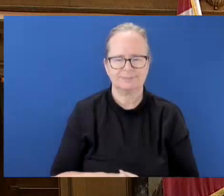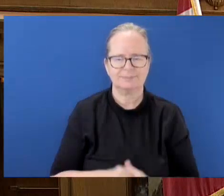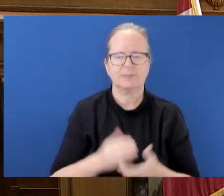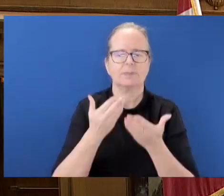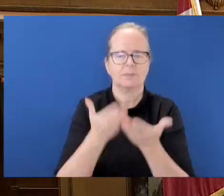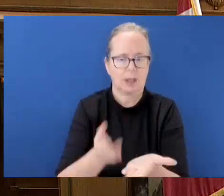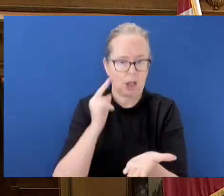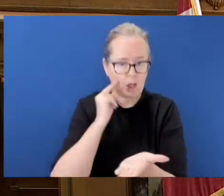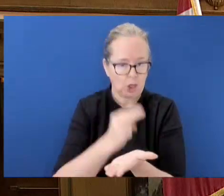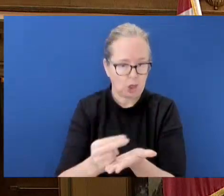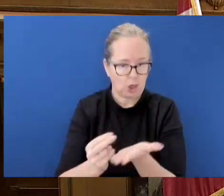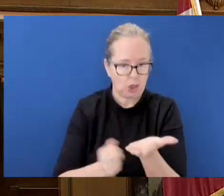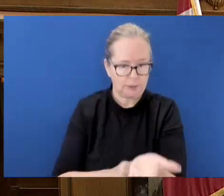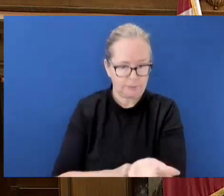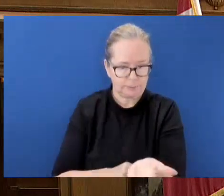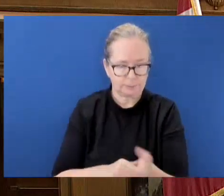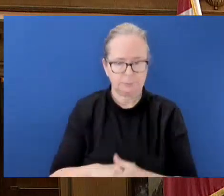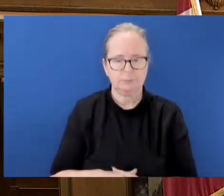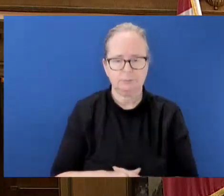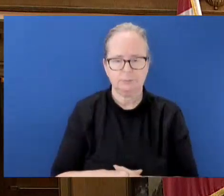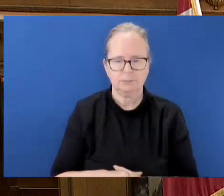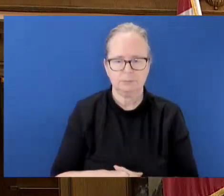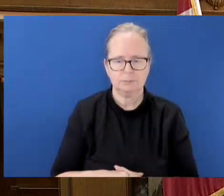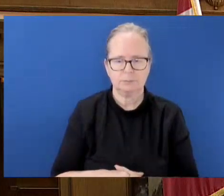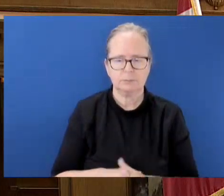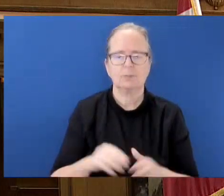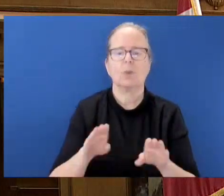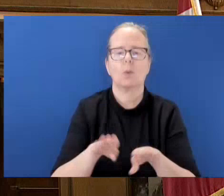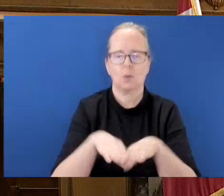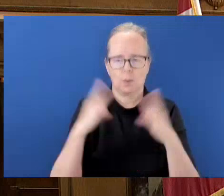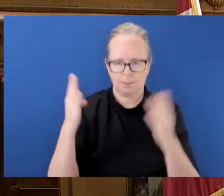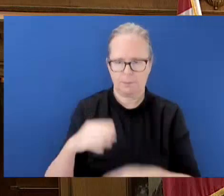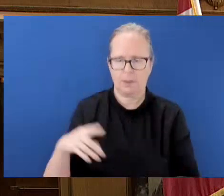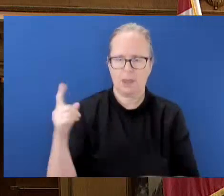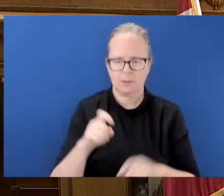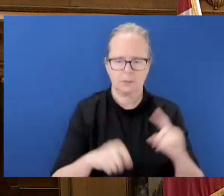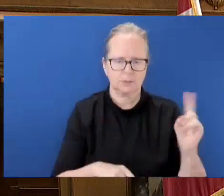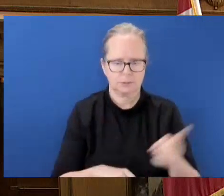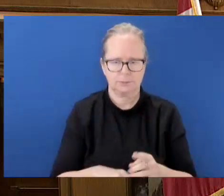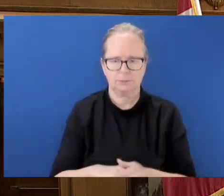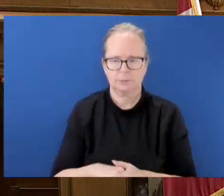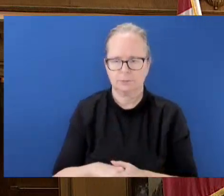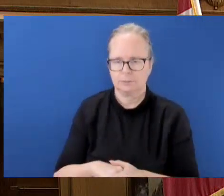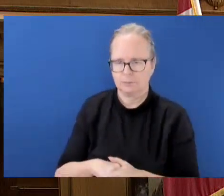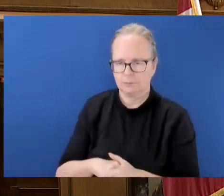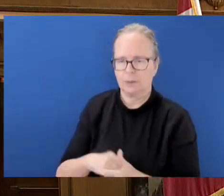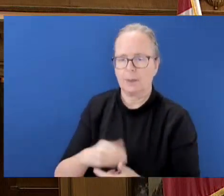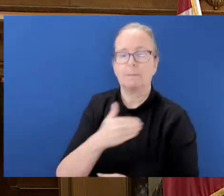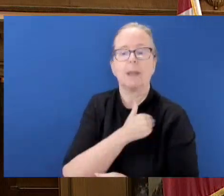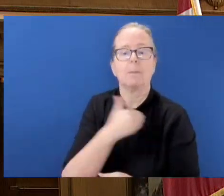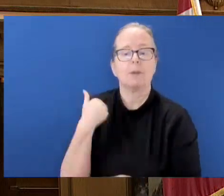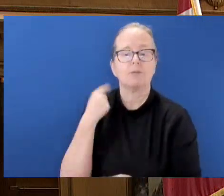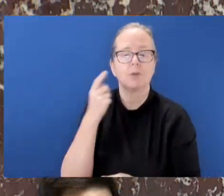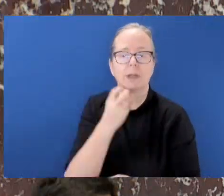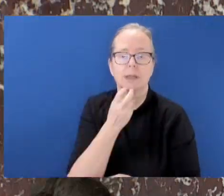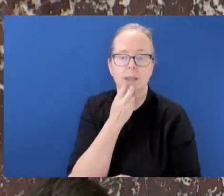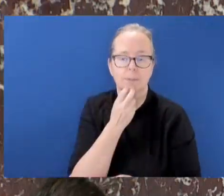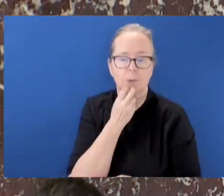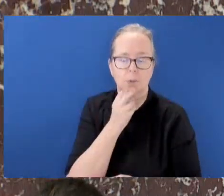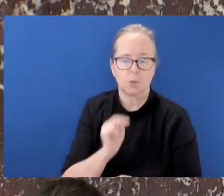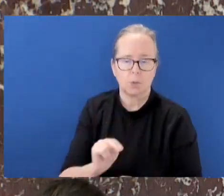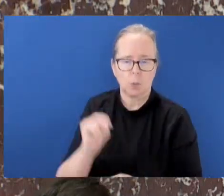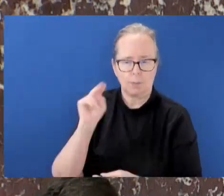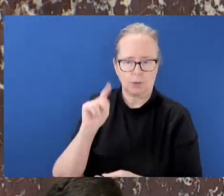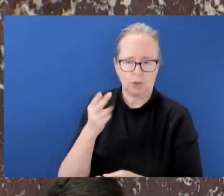Oral questions by members. Member for Kamloops North Thompson. Thank you, Mr. Speaker. Well, Mr. Speaker, last week the NDP tabled